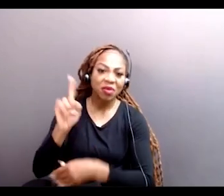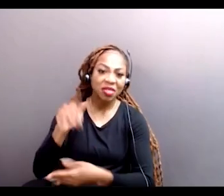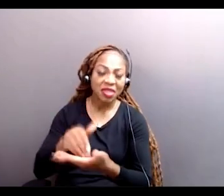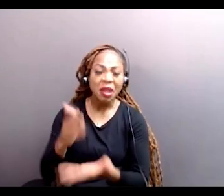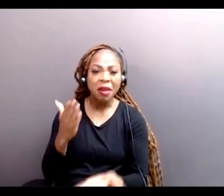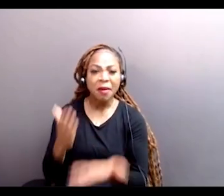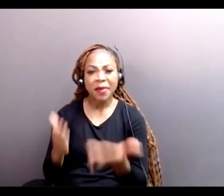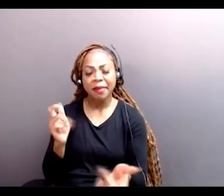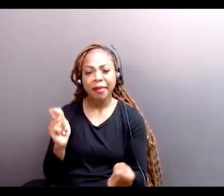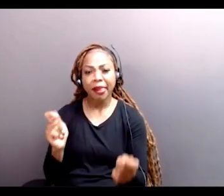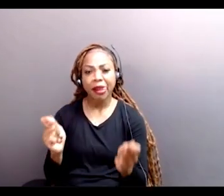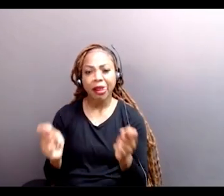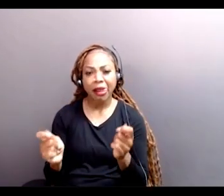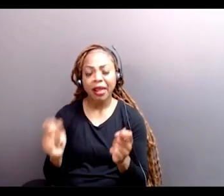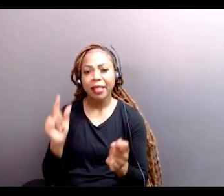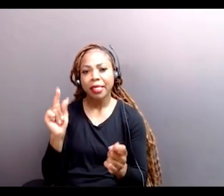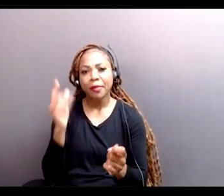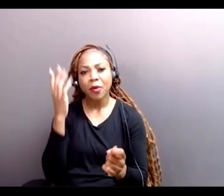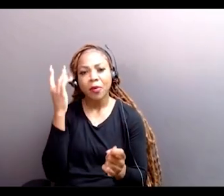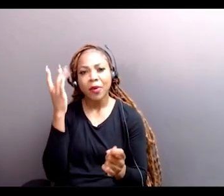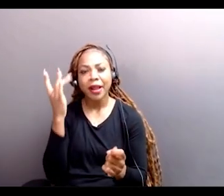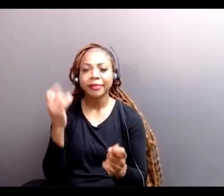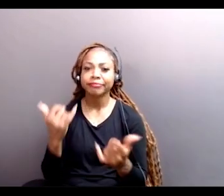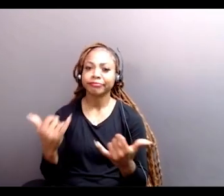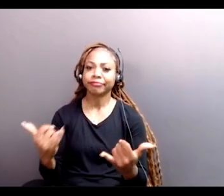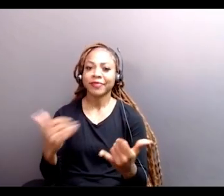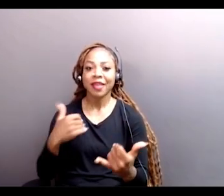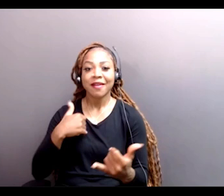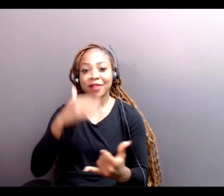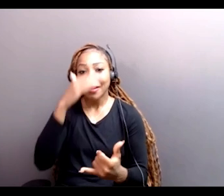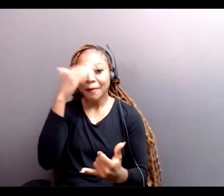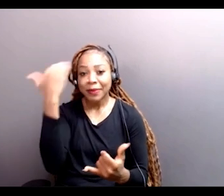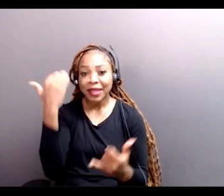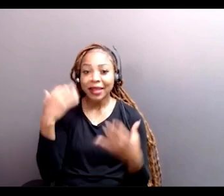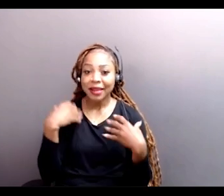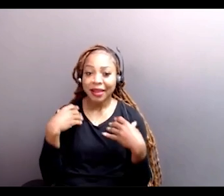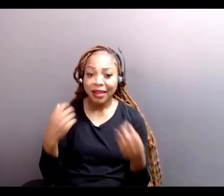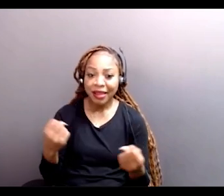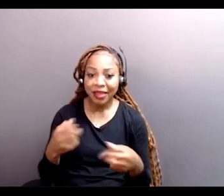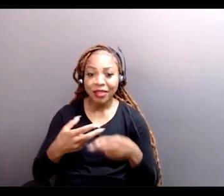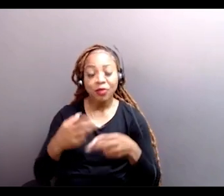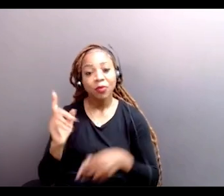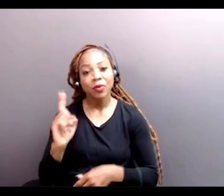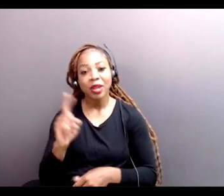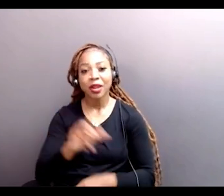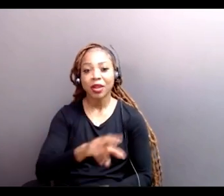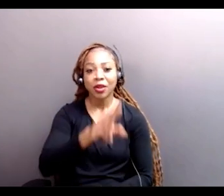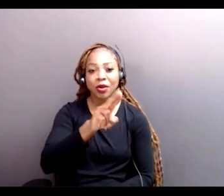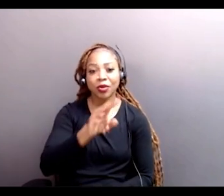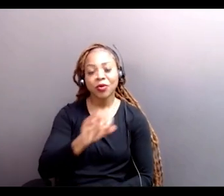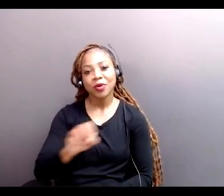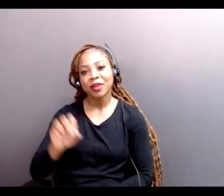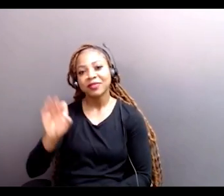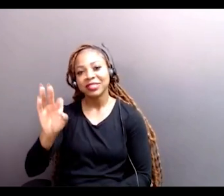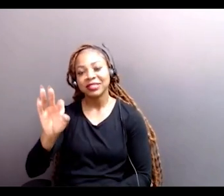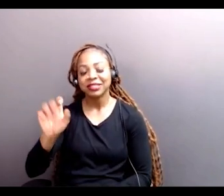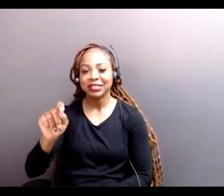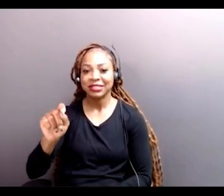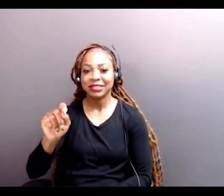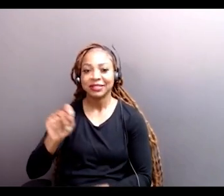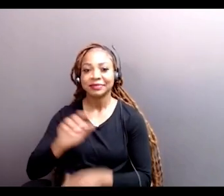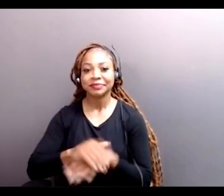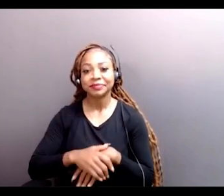may have shifted a little bit because there is now a Black health master's of public health at the University of Toronto, but that is the